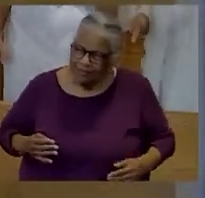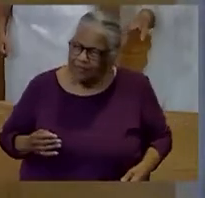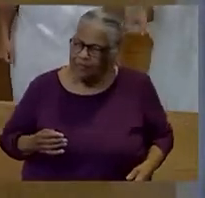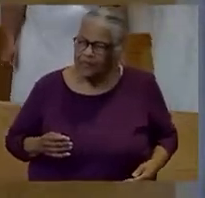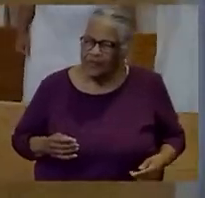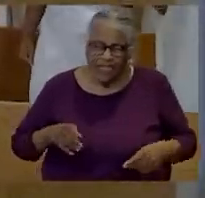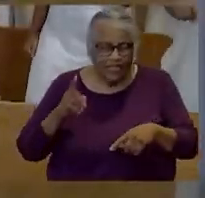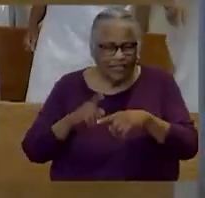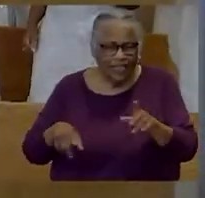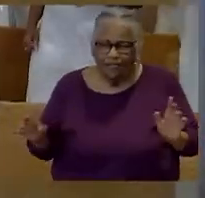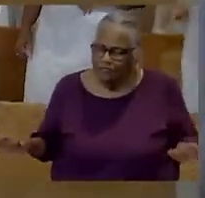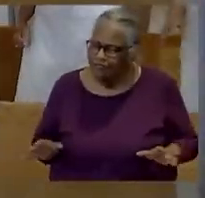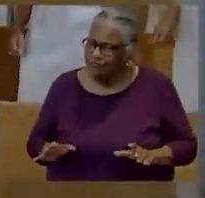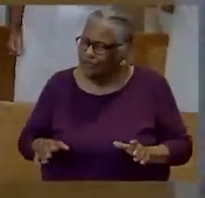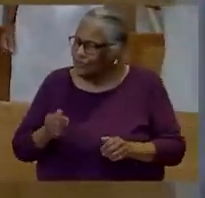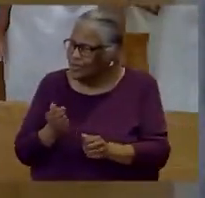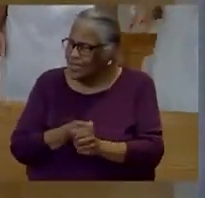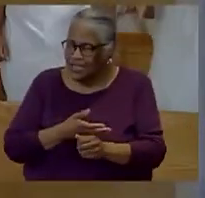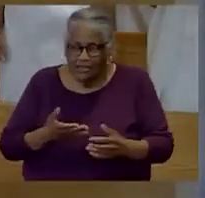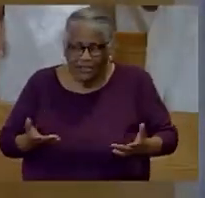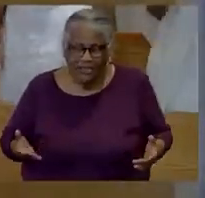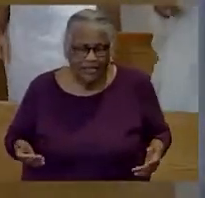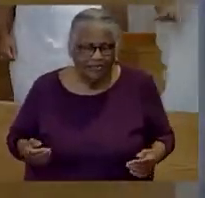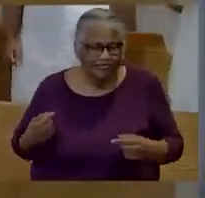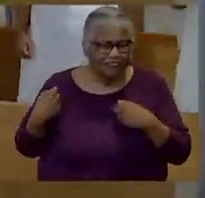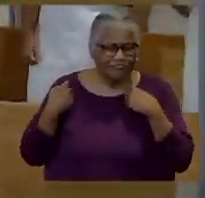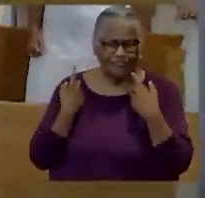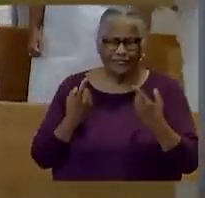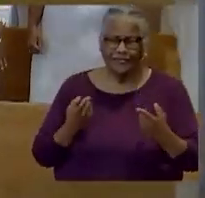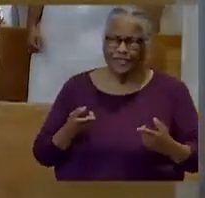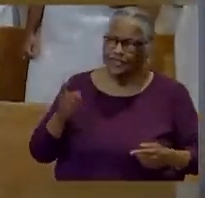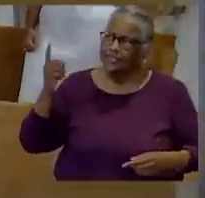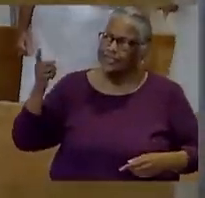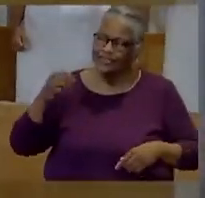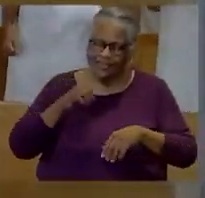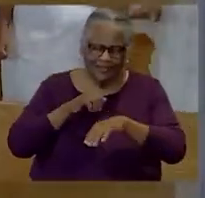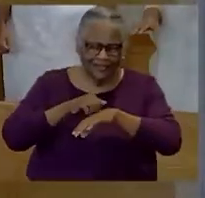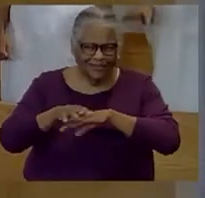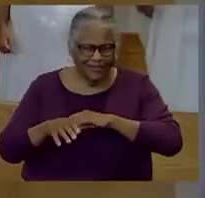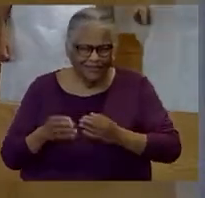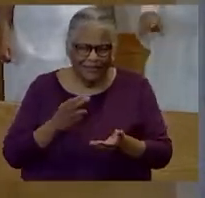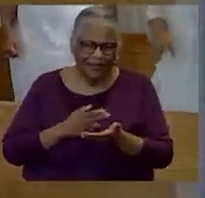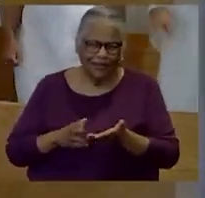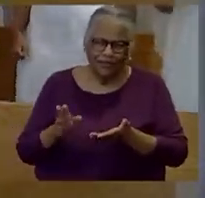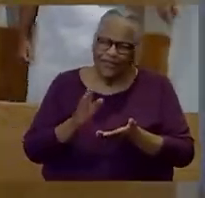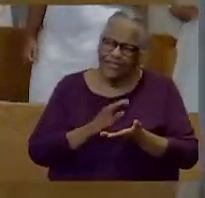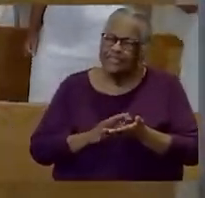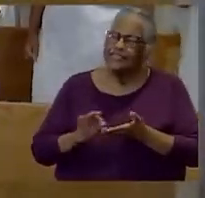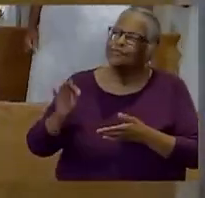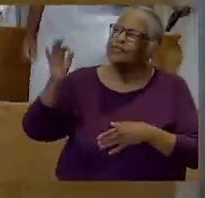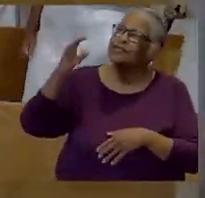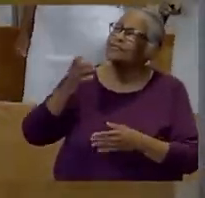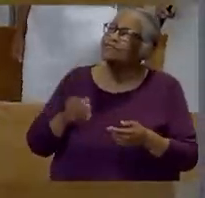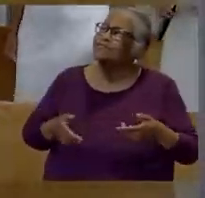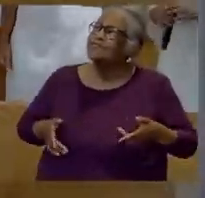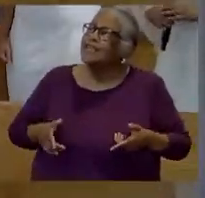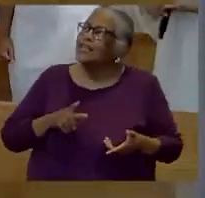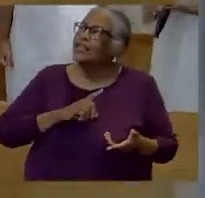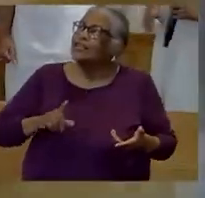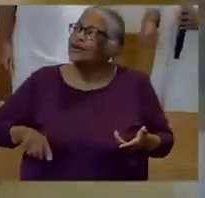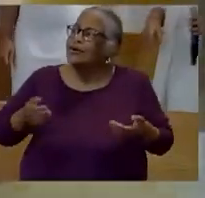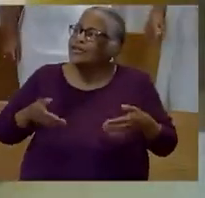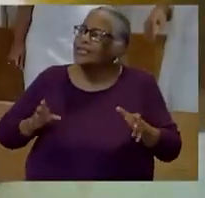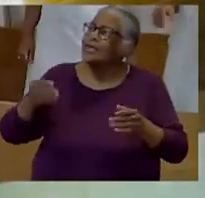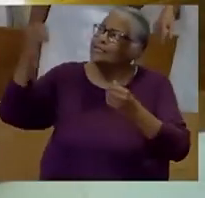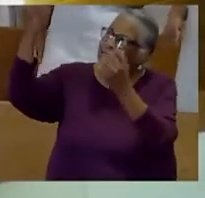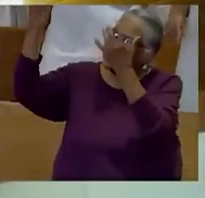down. Oh, we can't do nothing till you send it on down. Lord, let your